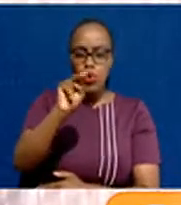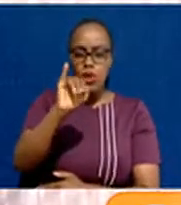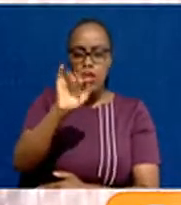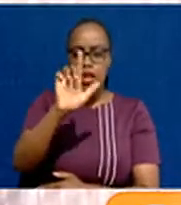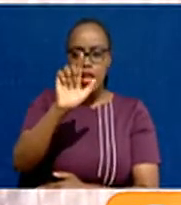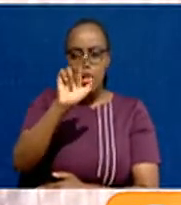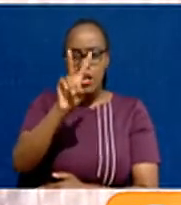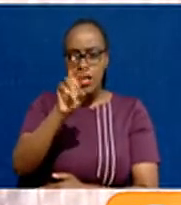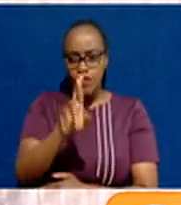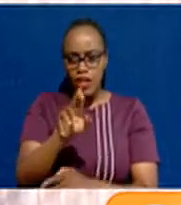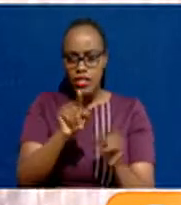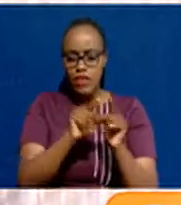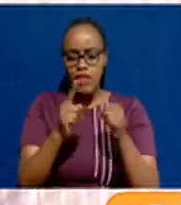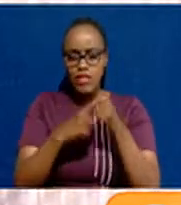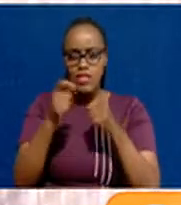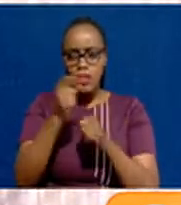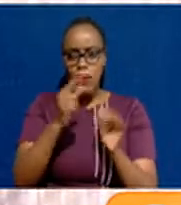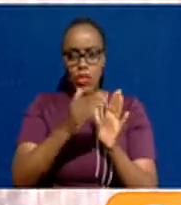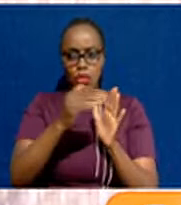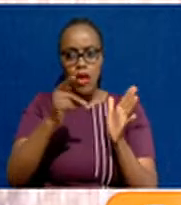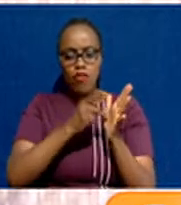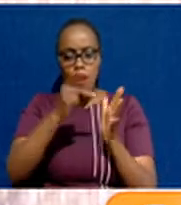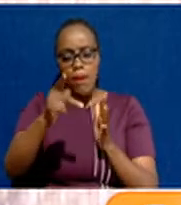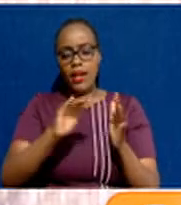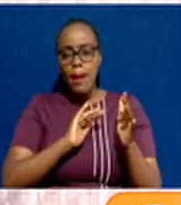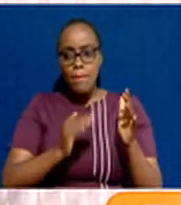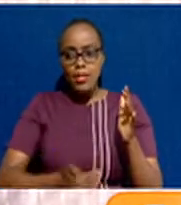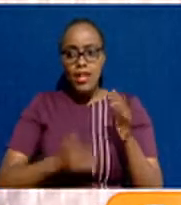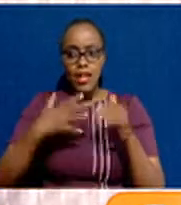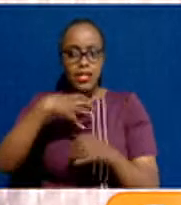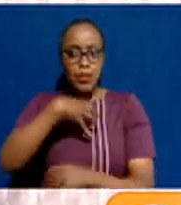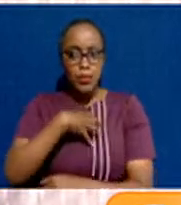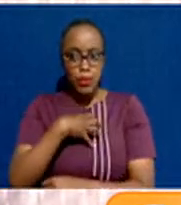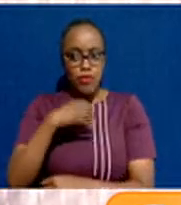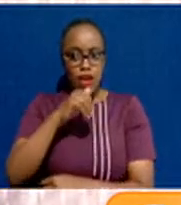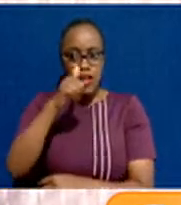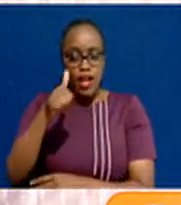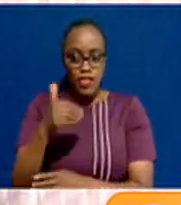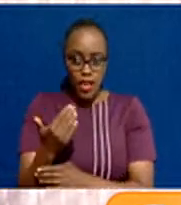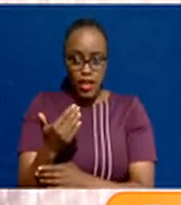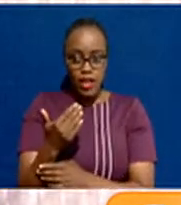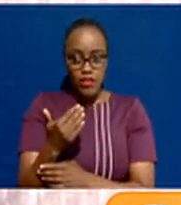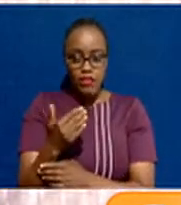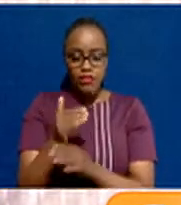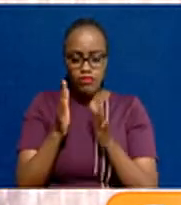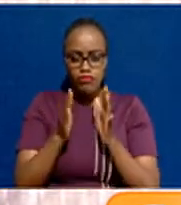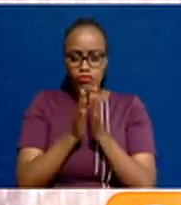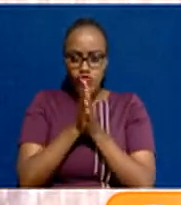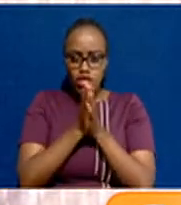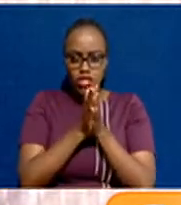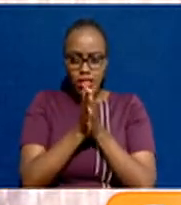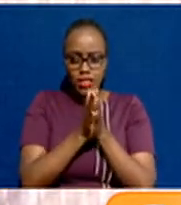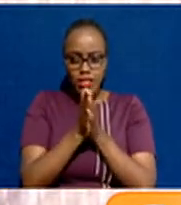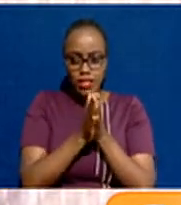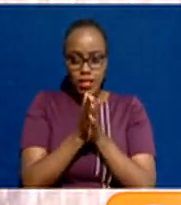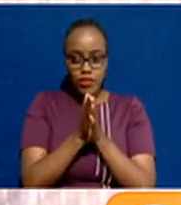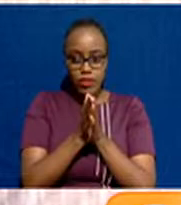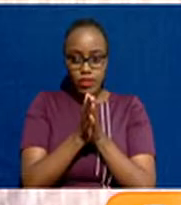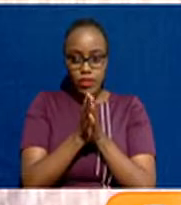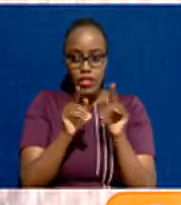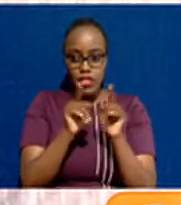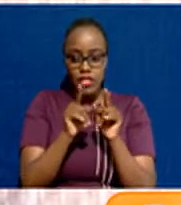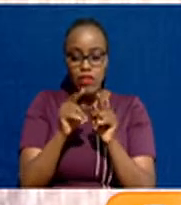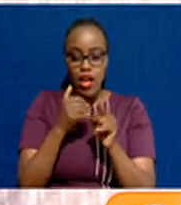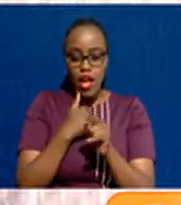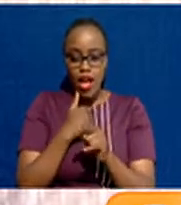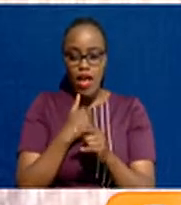Chartered are now doing 6 months paid maternity leave. Mm. Another insight that was very interesting is miscarriage